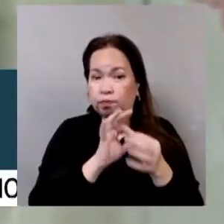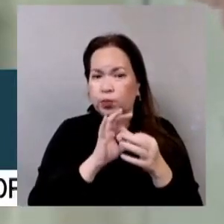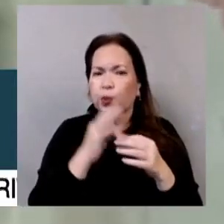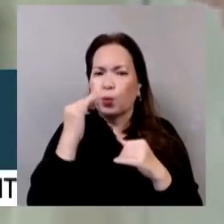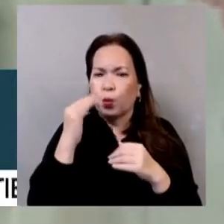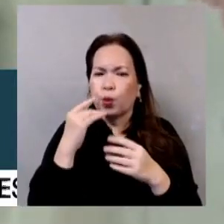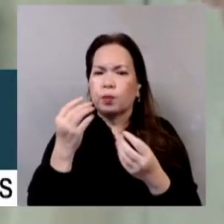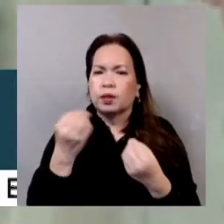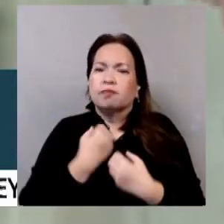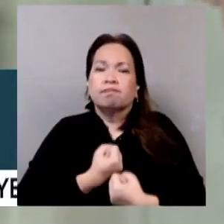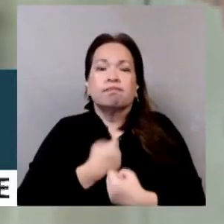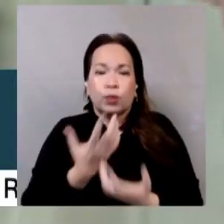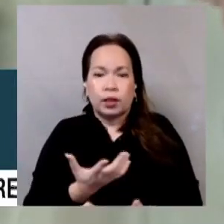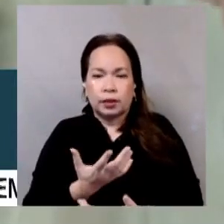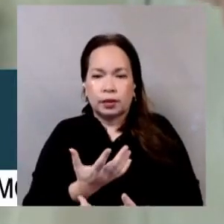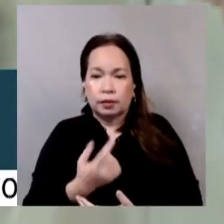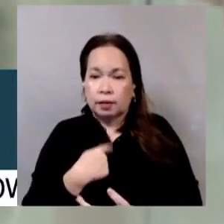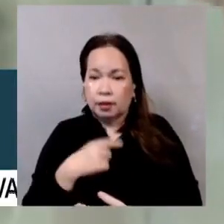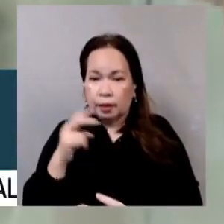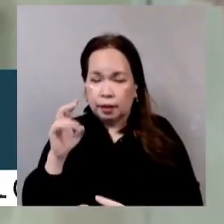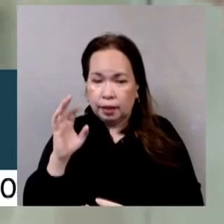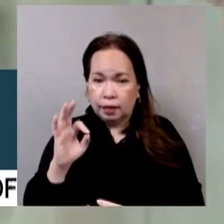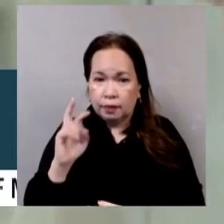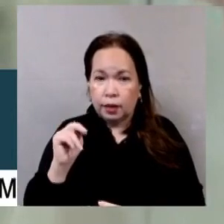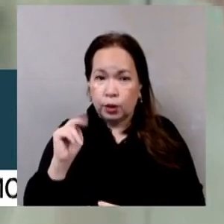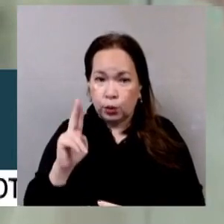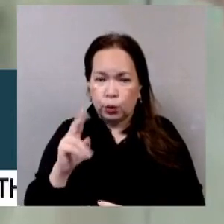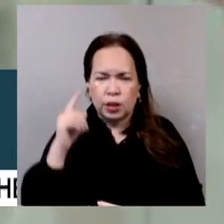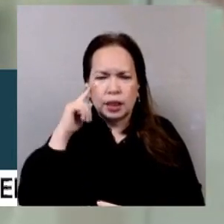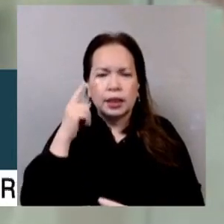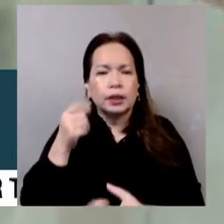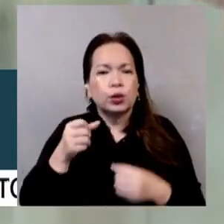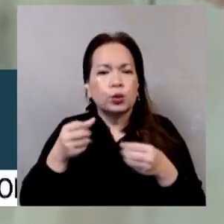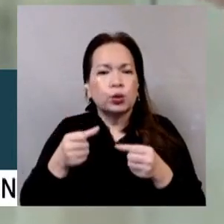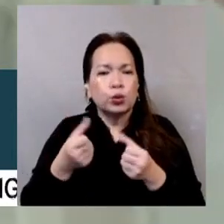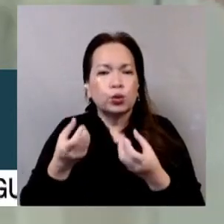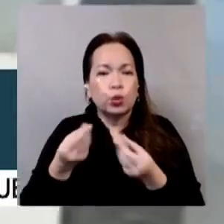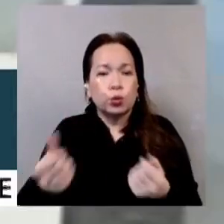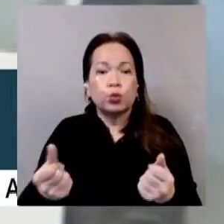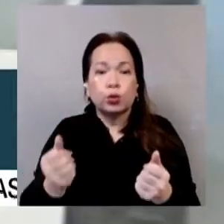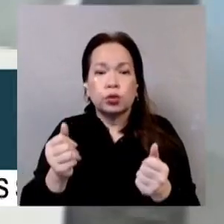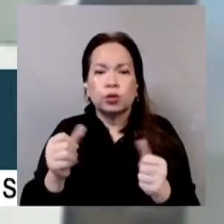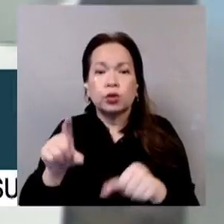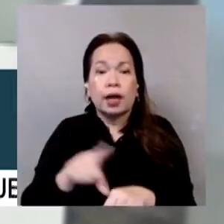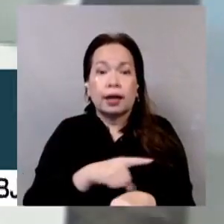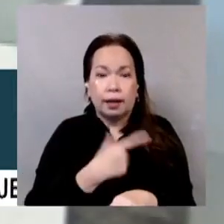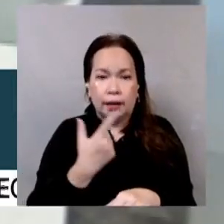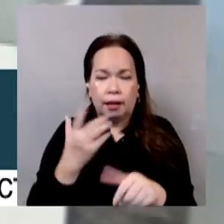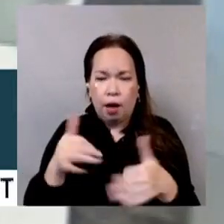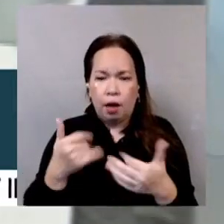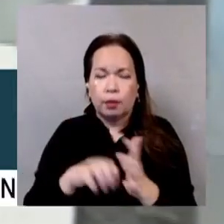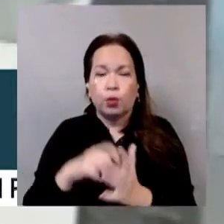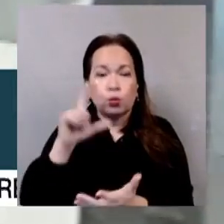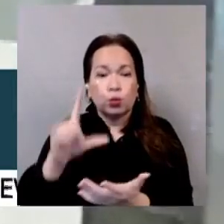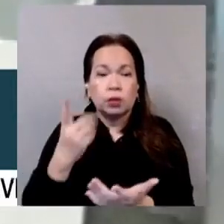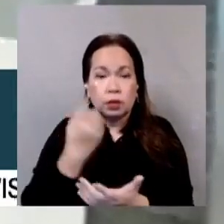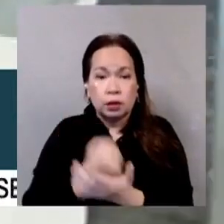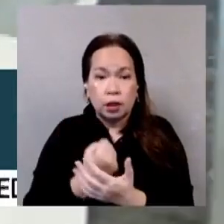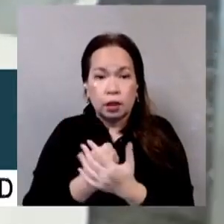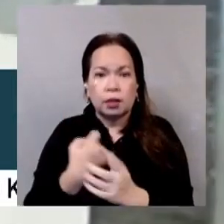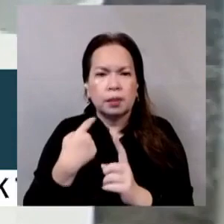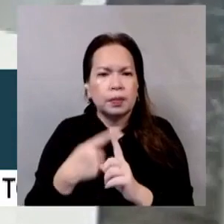voice. FNU calls for long-term solutions to long-standing problems such as low wages and lack of job